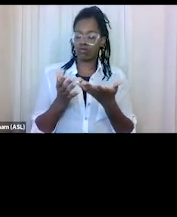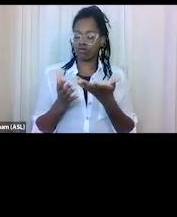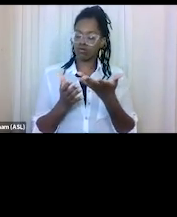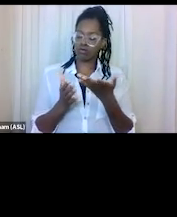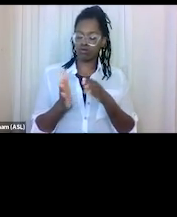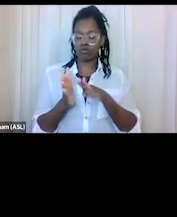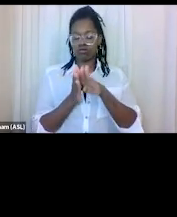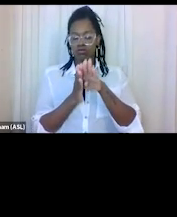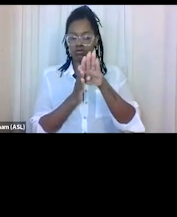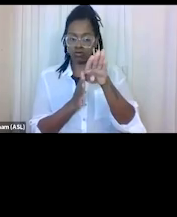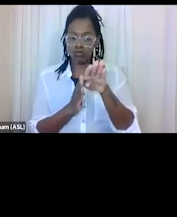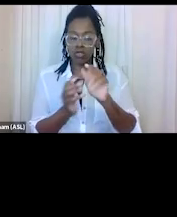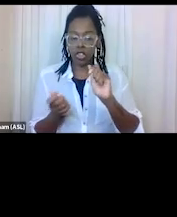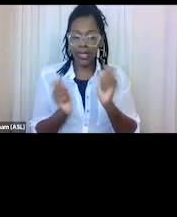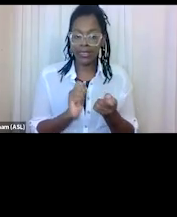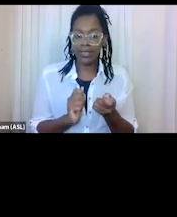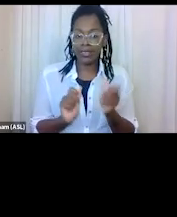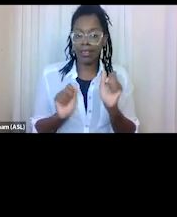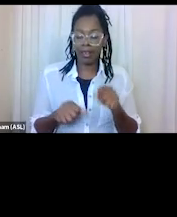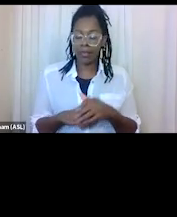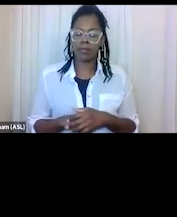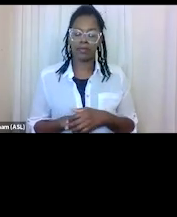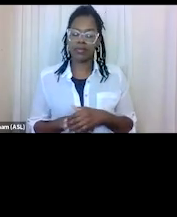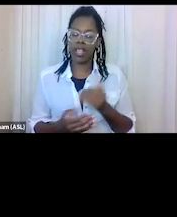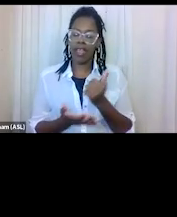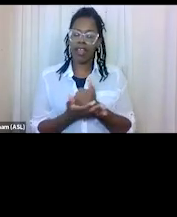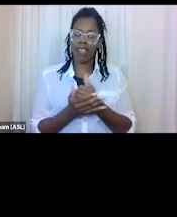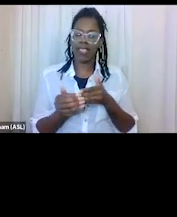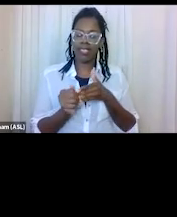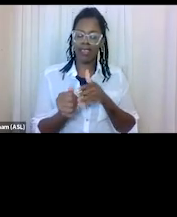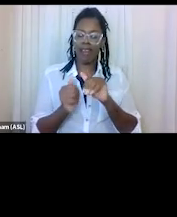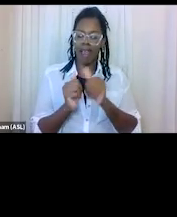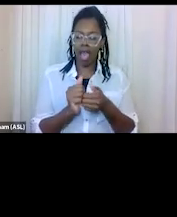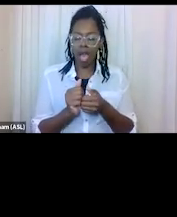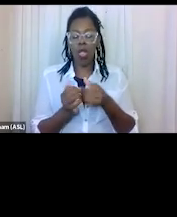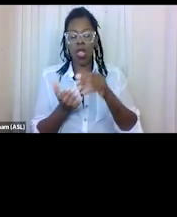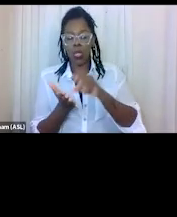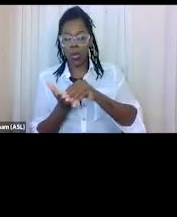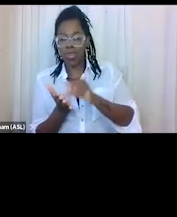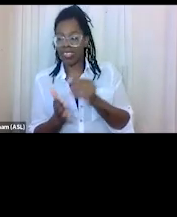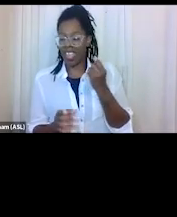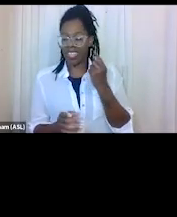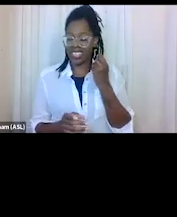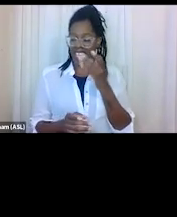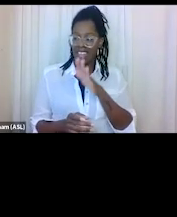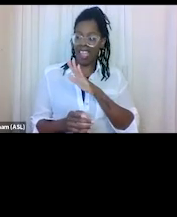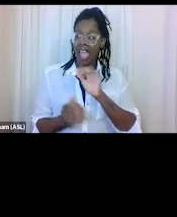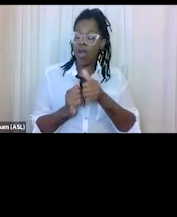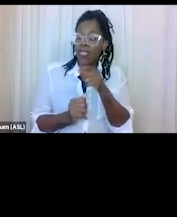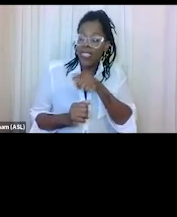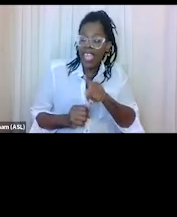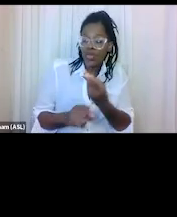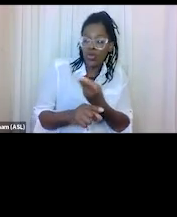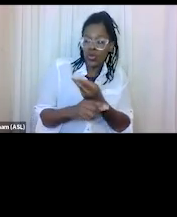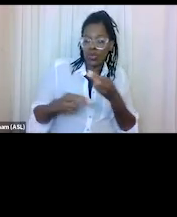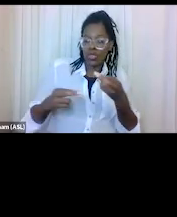growth and change. It's helpful to lead with learning and understanding the youth and how they utilize resources and how they've